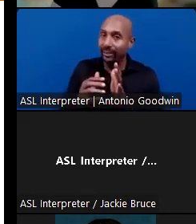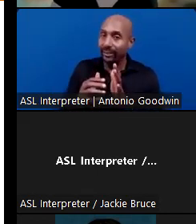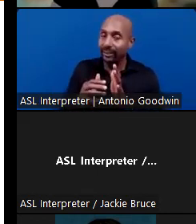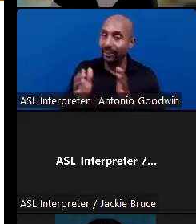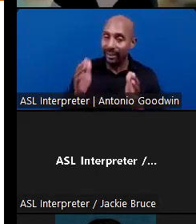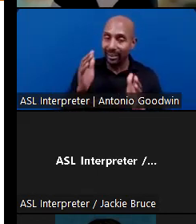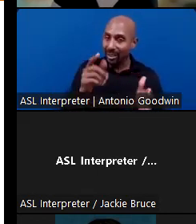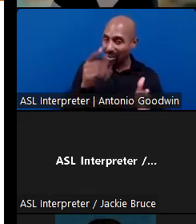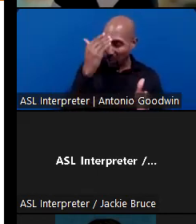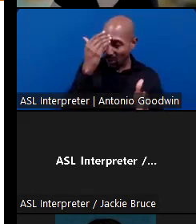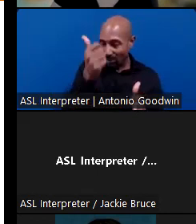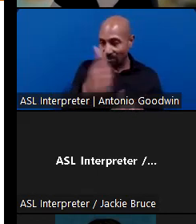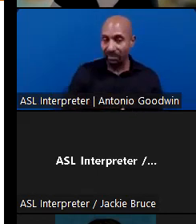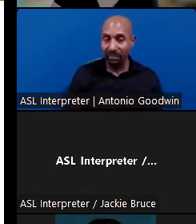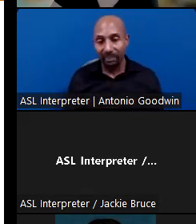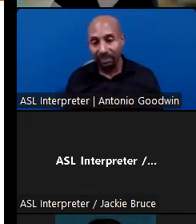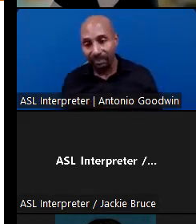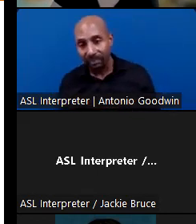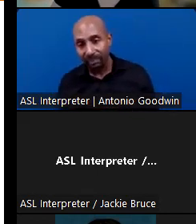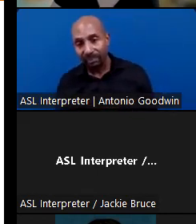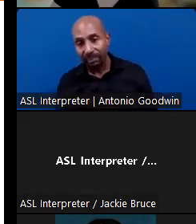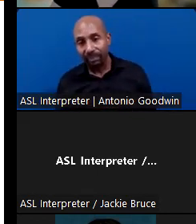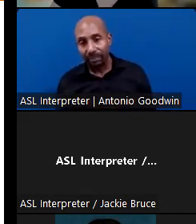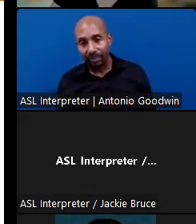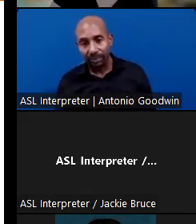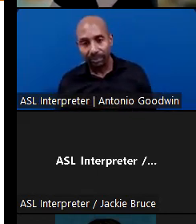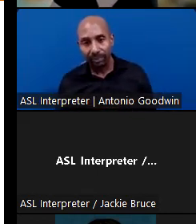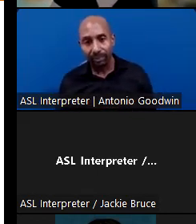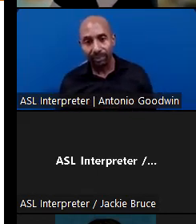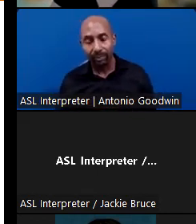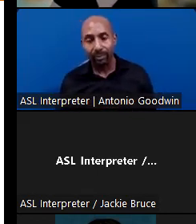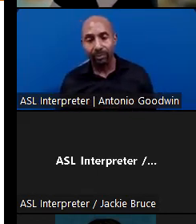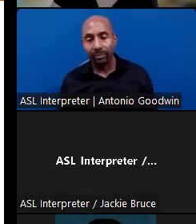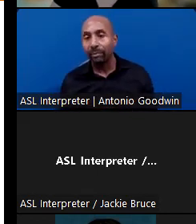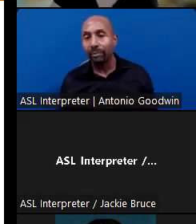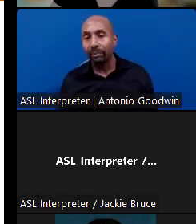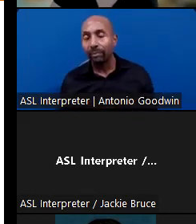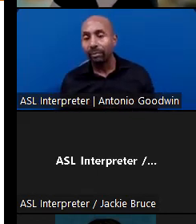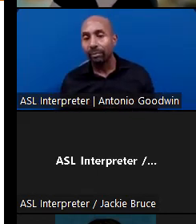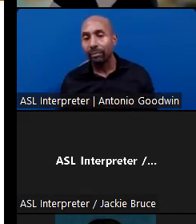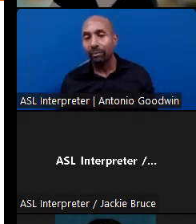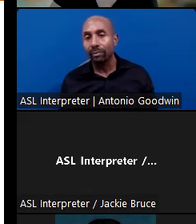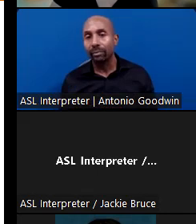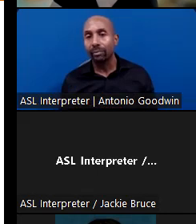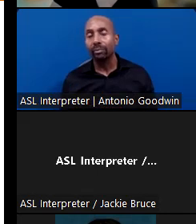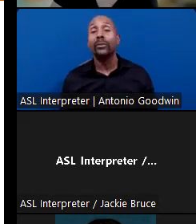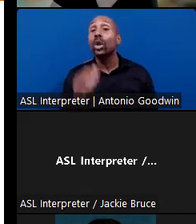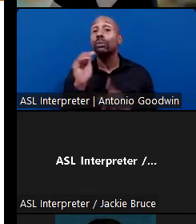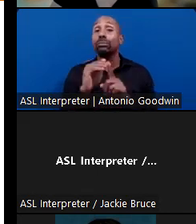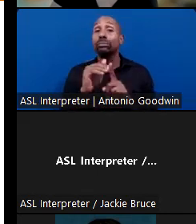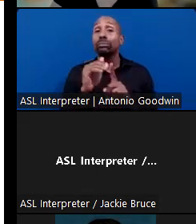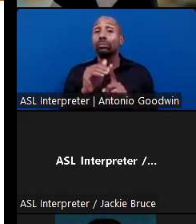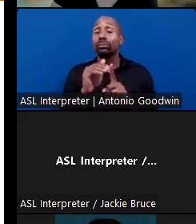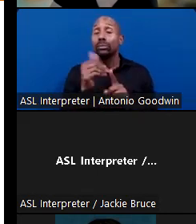from COVID. So I just would remind people